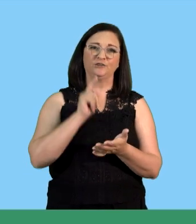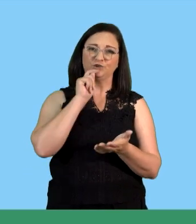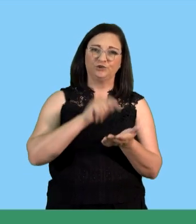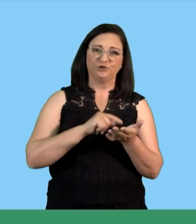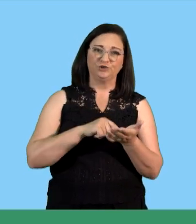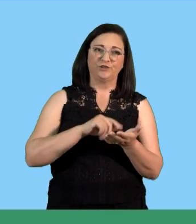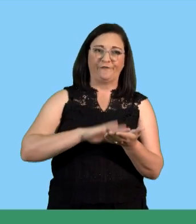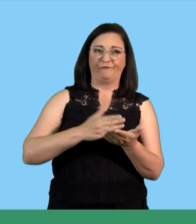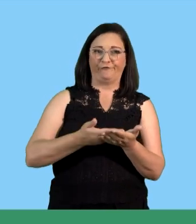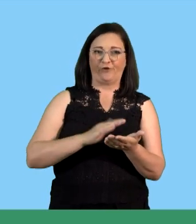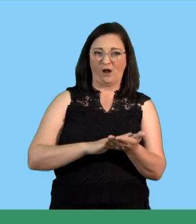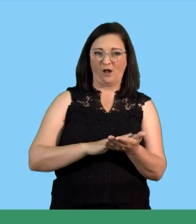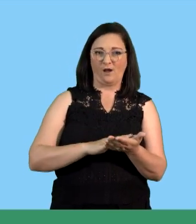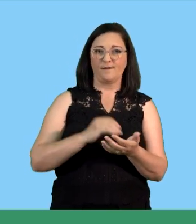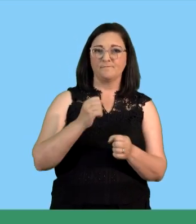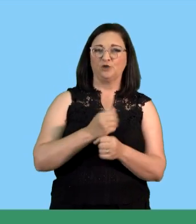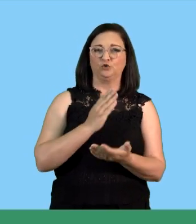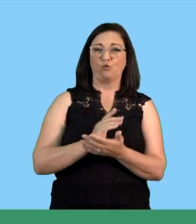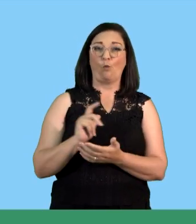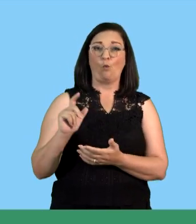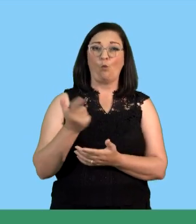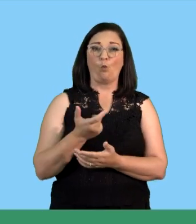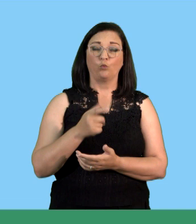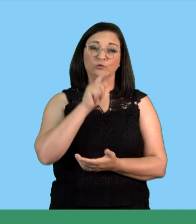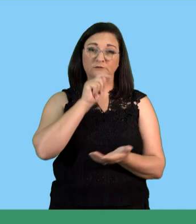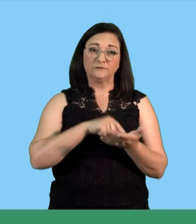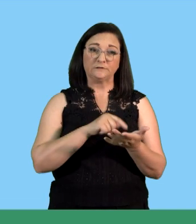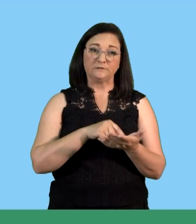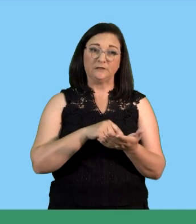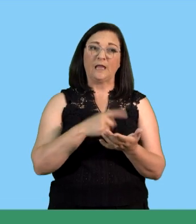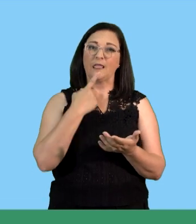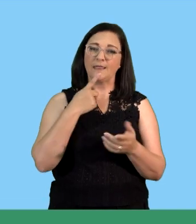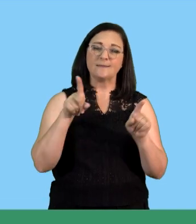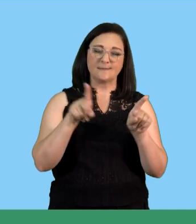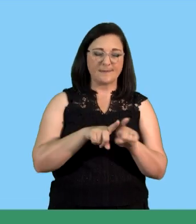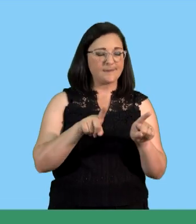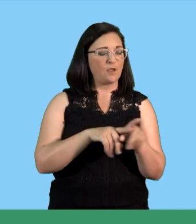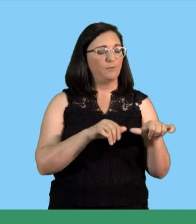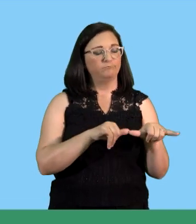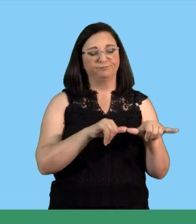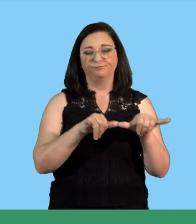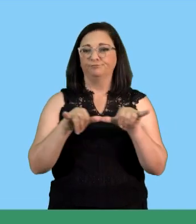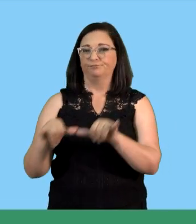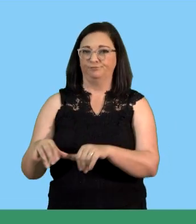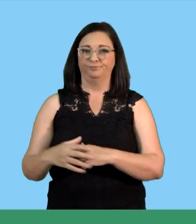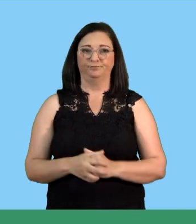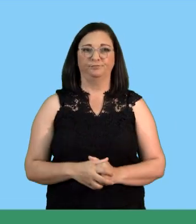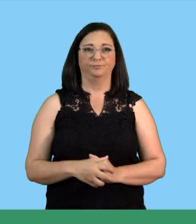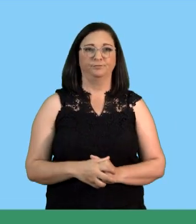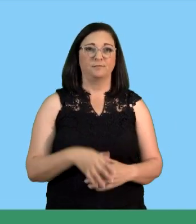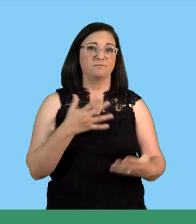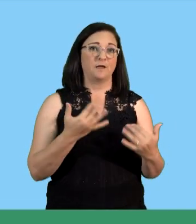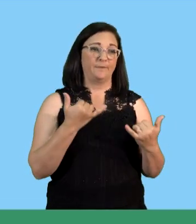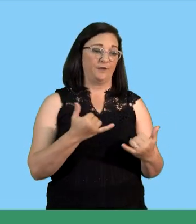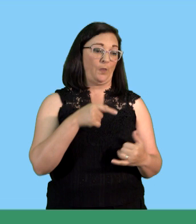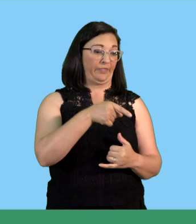their fried chicken tastes the same. Ensure that everything tastes the same, meaning everybody, it does not mean